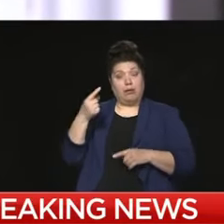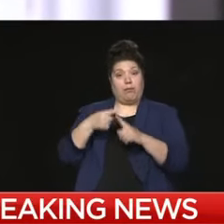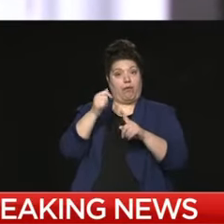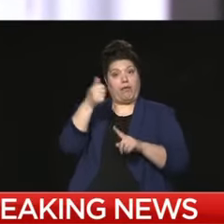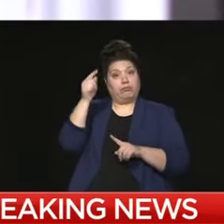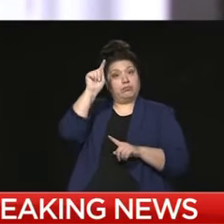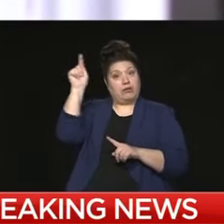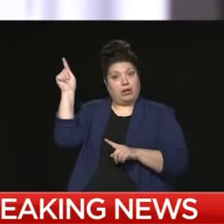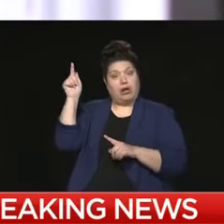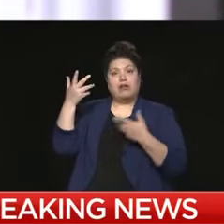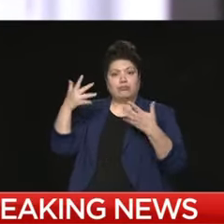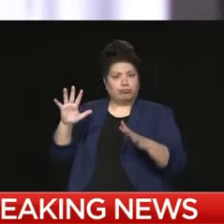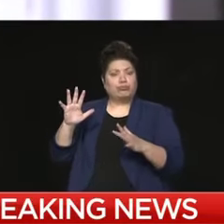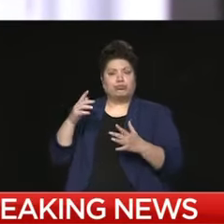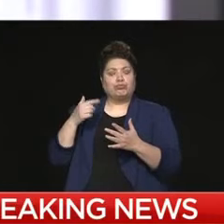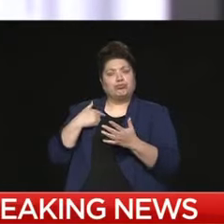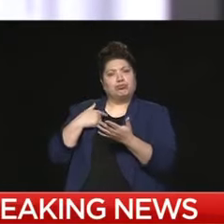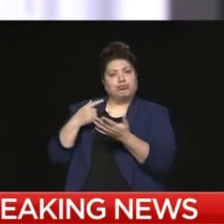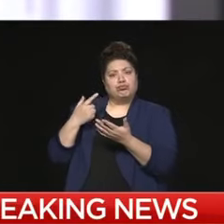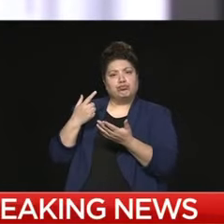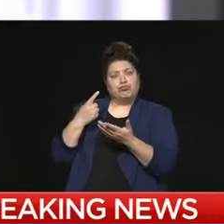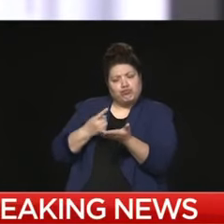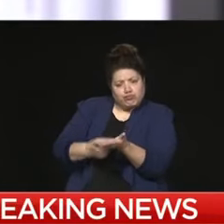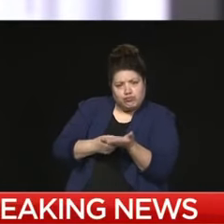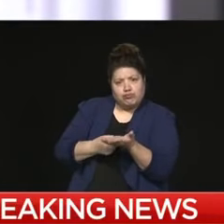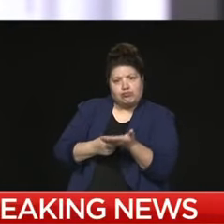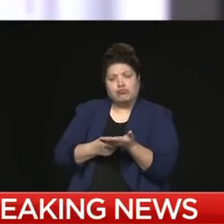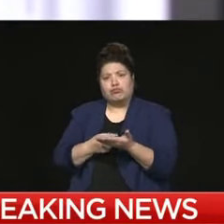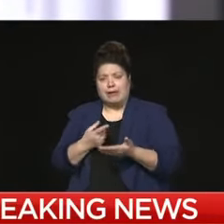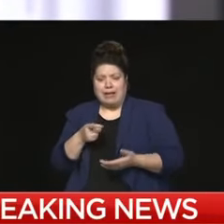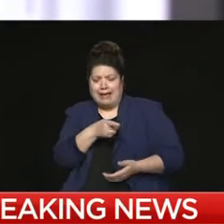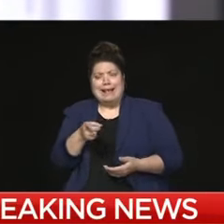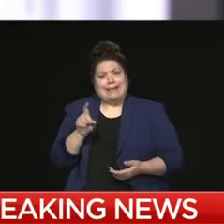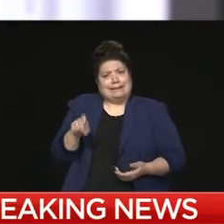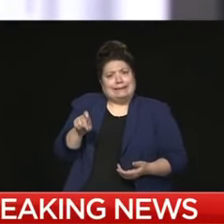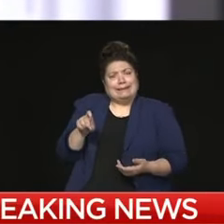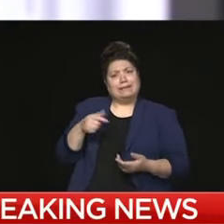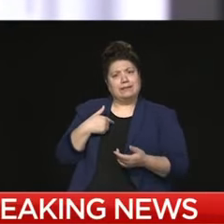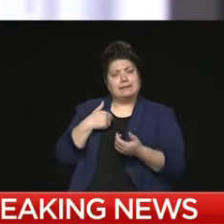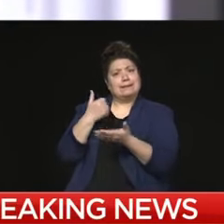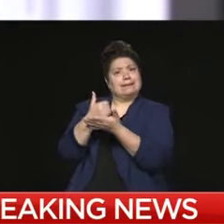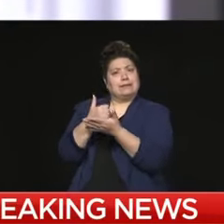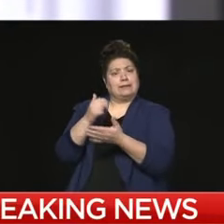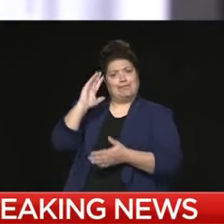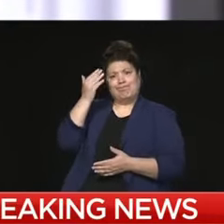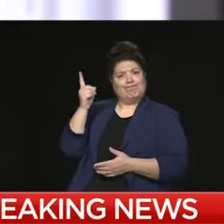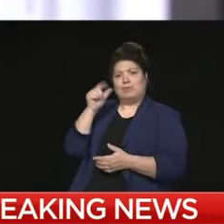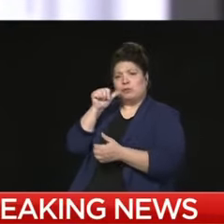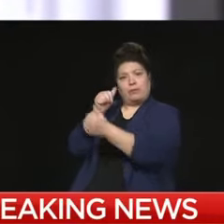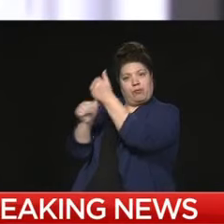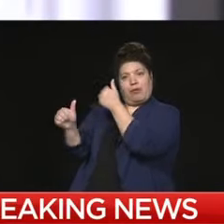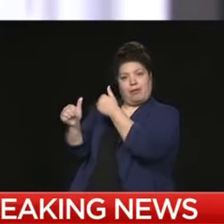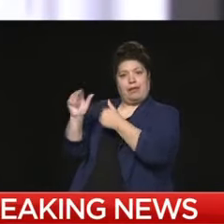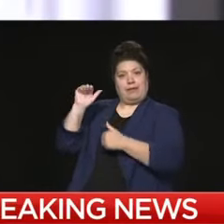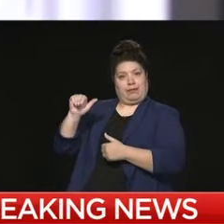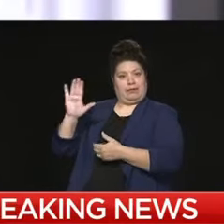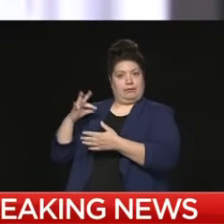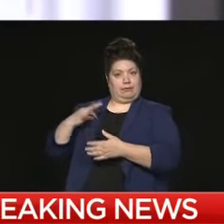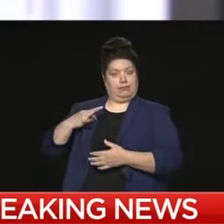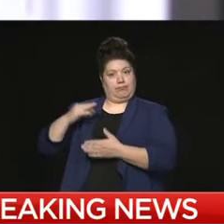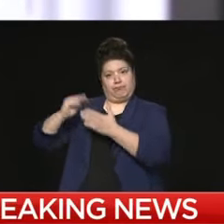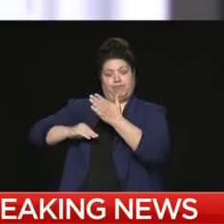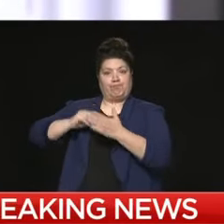to several employers who need this help, but who are presently not admissible under the program right now. So today,